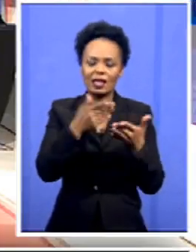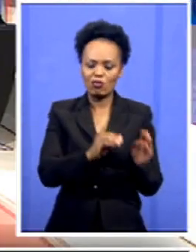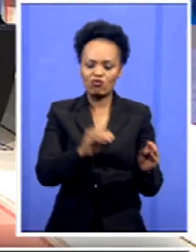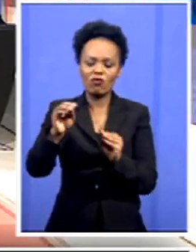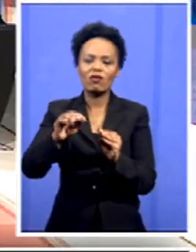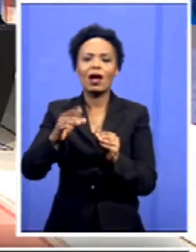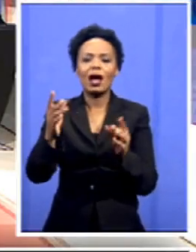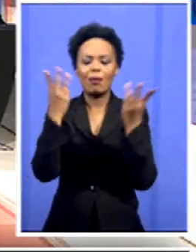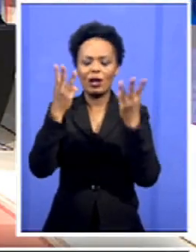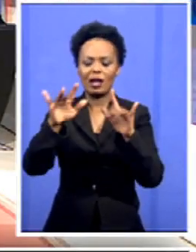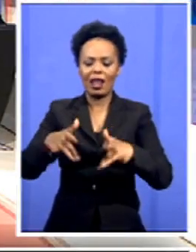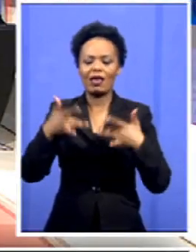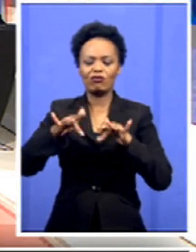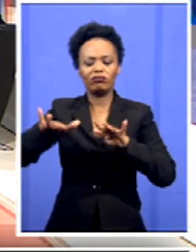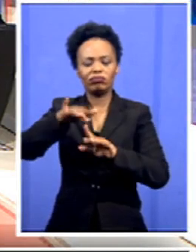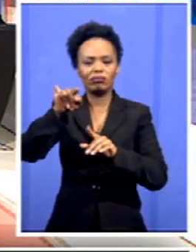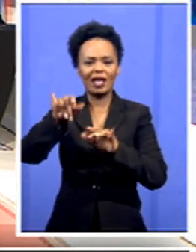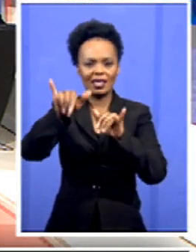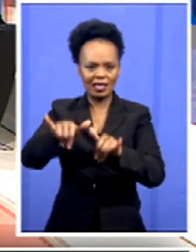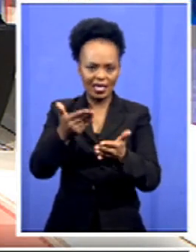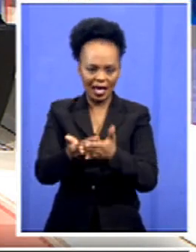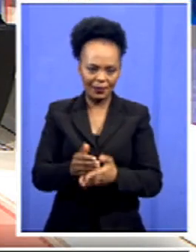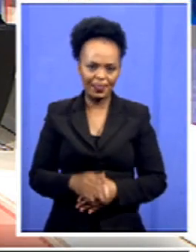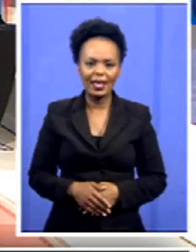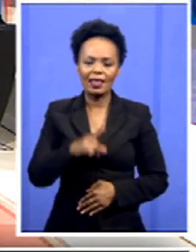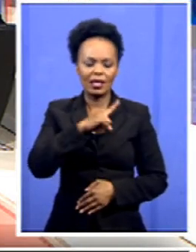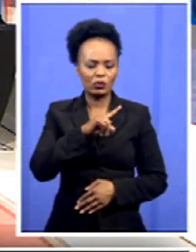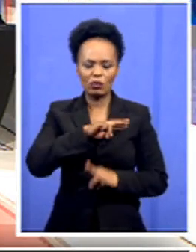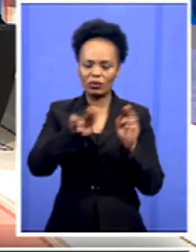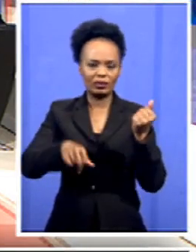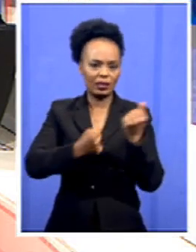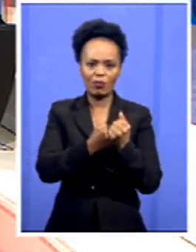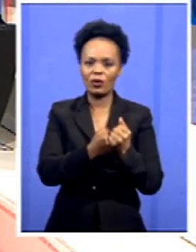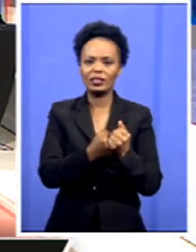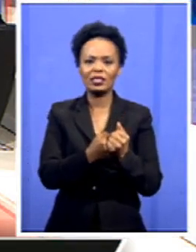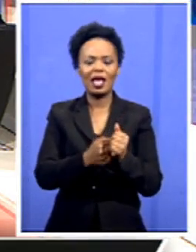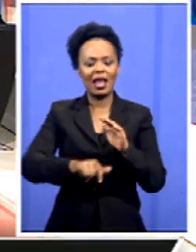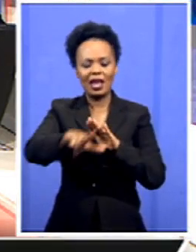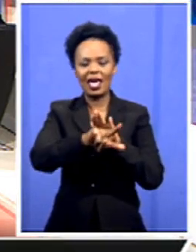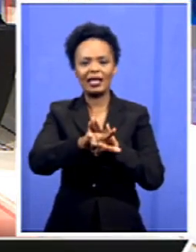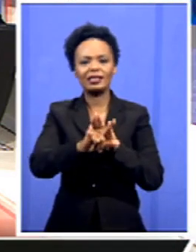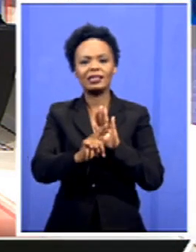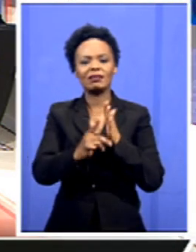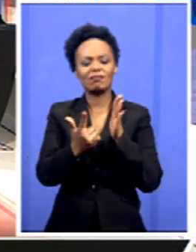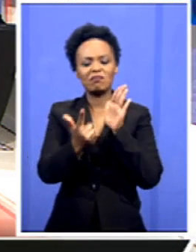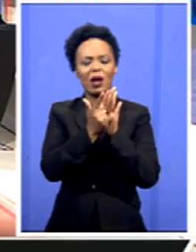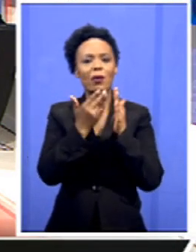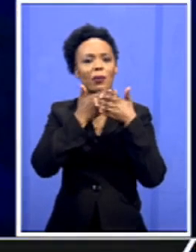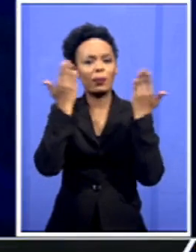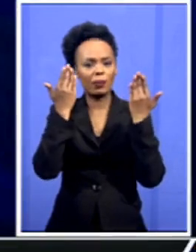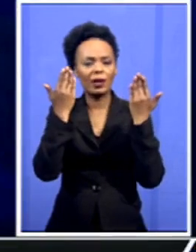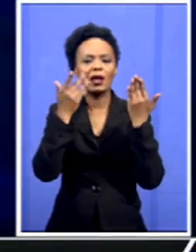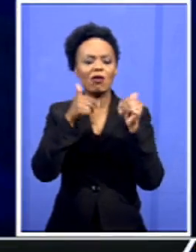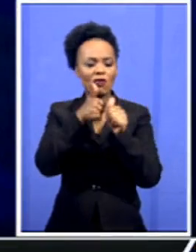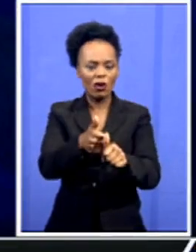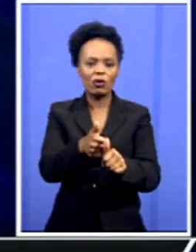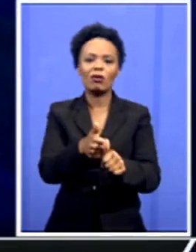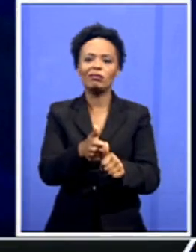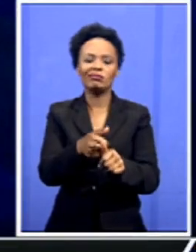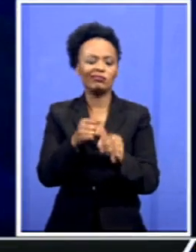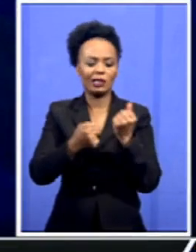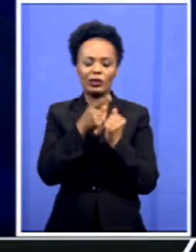we strongly discourage illegal land invasions in Midva, and we take zero tolerance to that. We do,